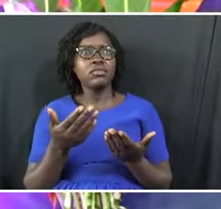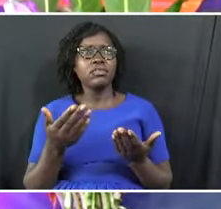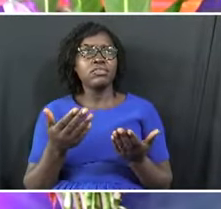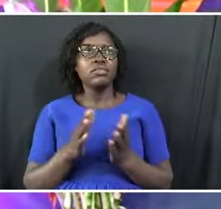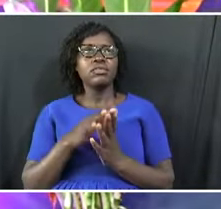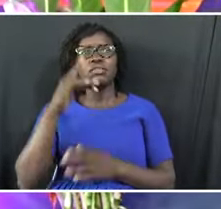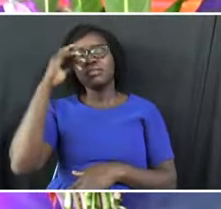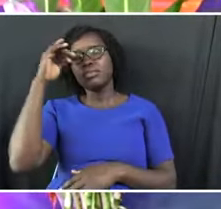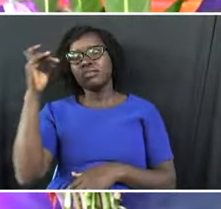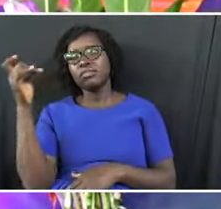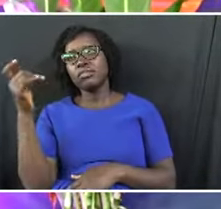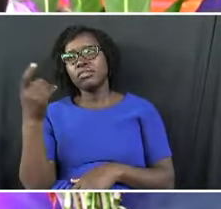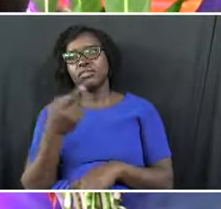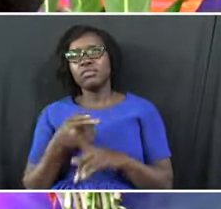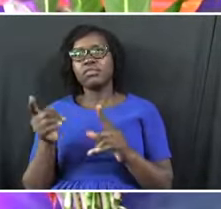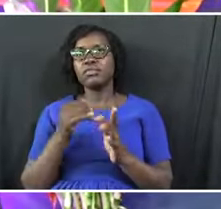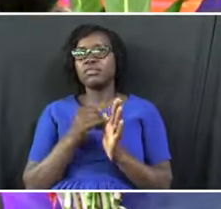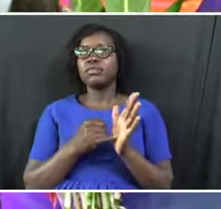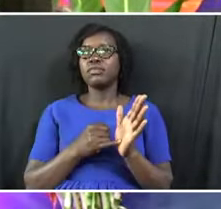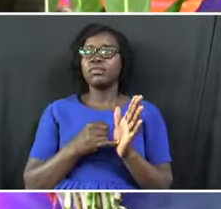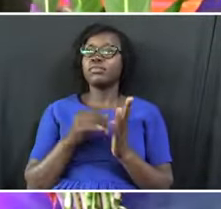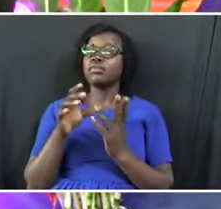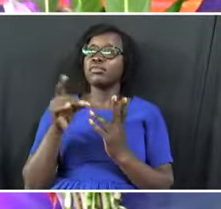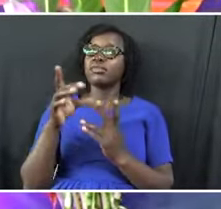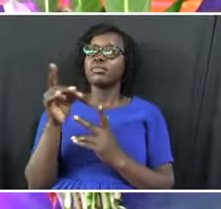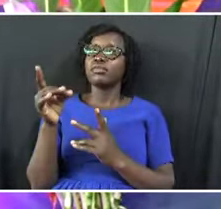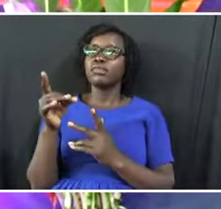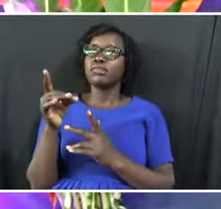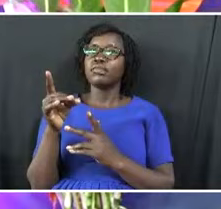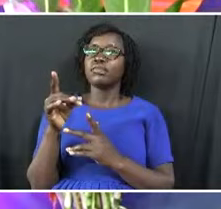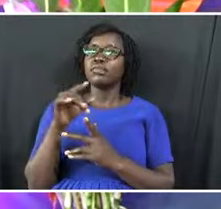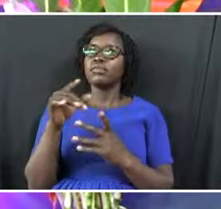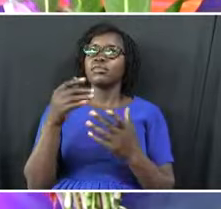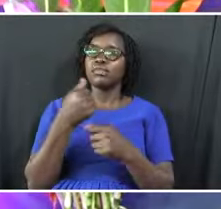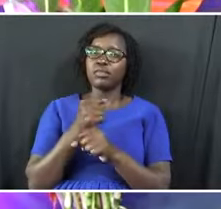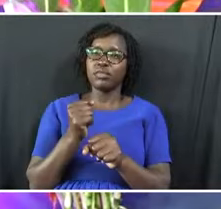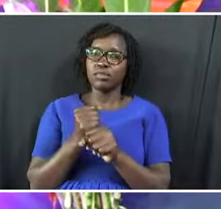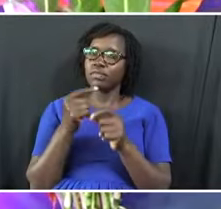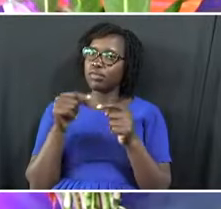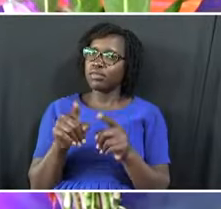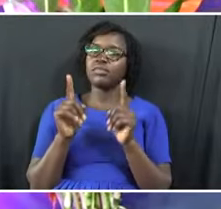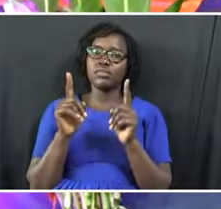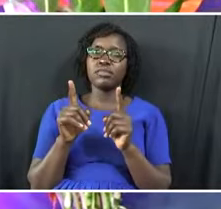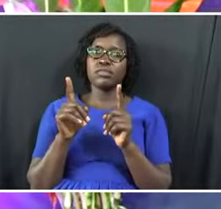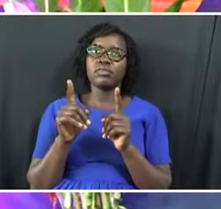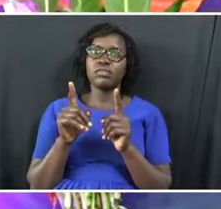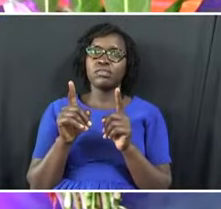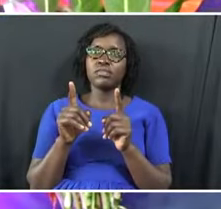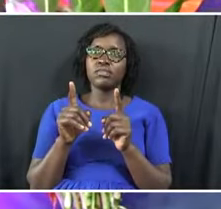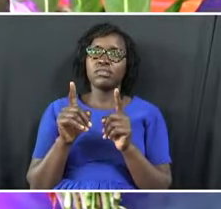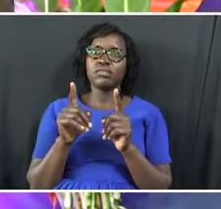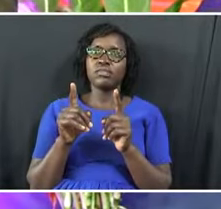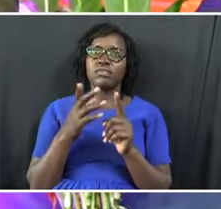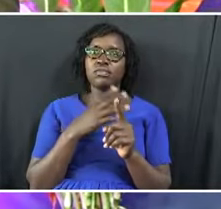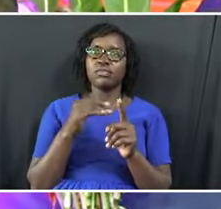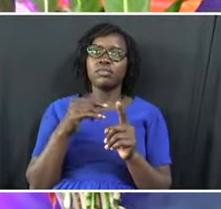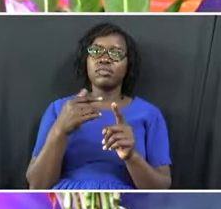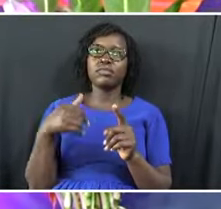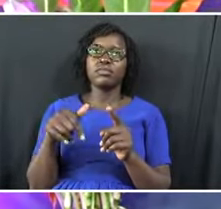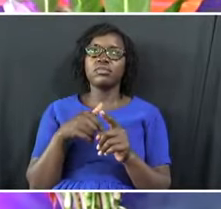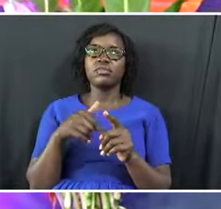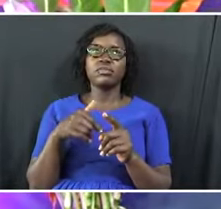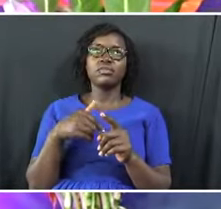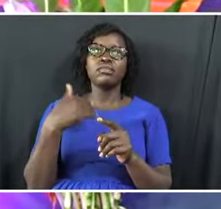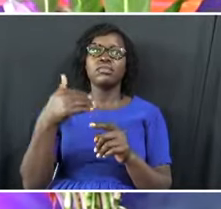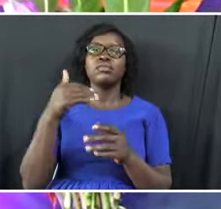imaginary. But it was just the choices you made by yourself. We say that we have always